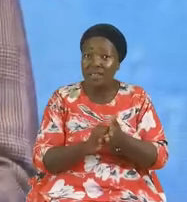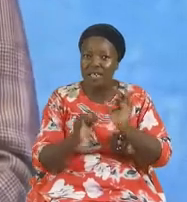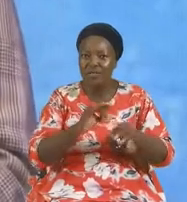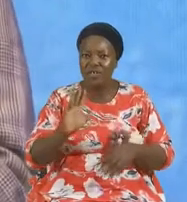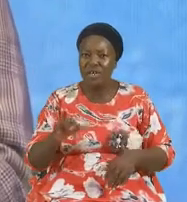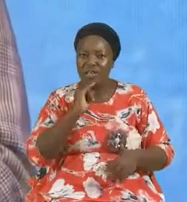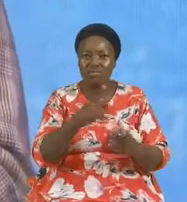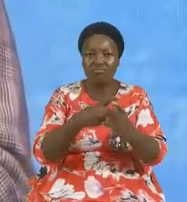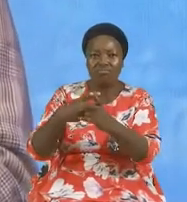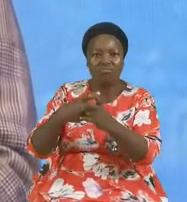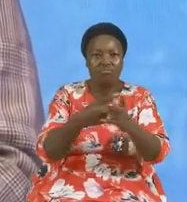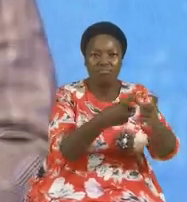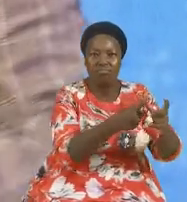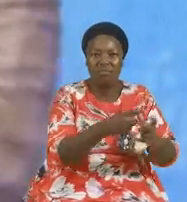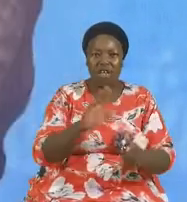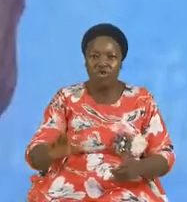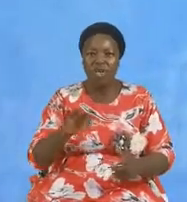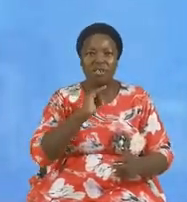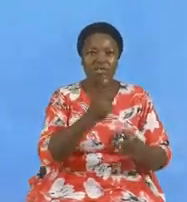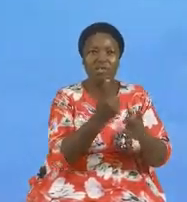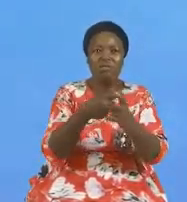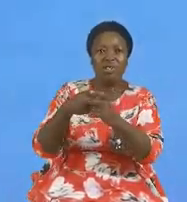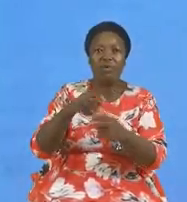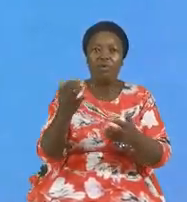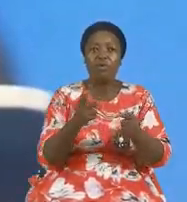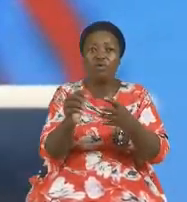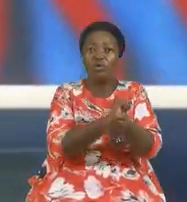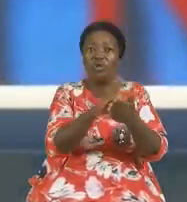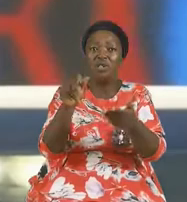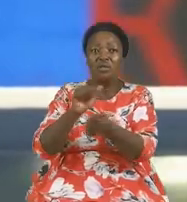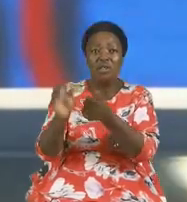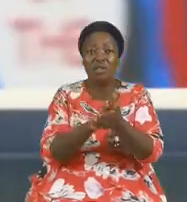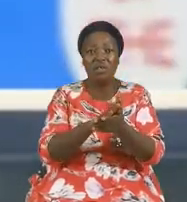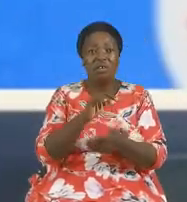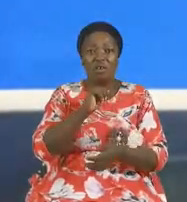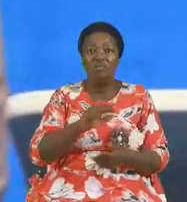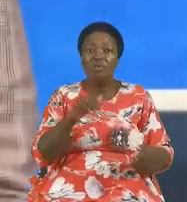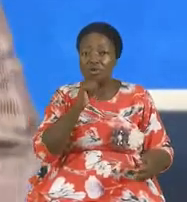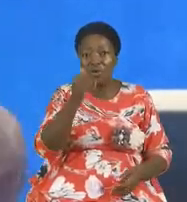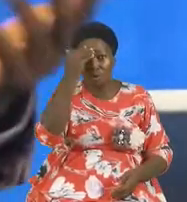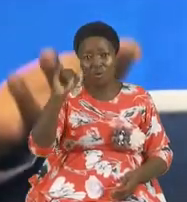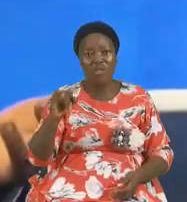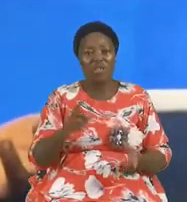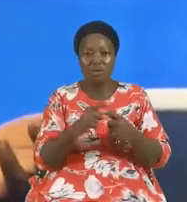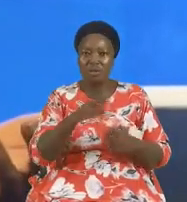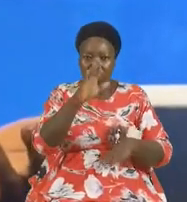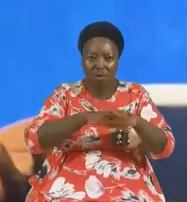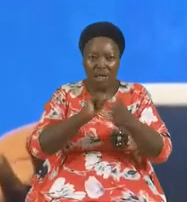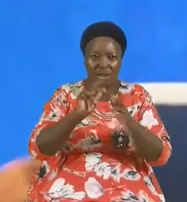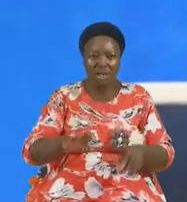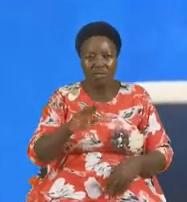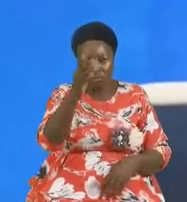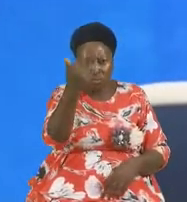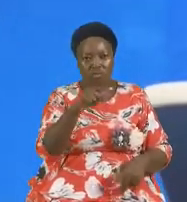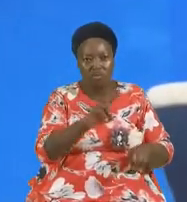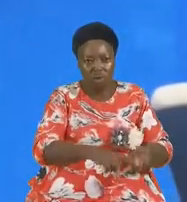under. What does that mean? If a child is, you know, running about and wanting to destroy this unknowingly, you